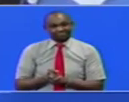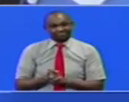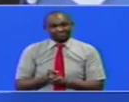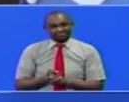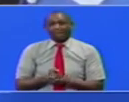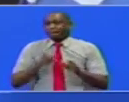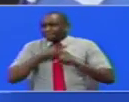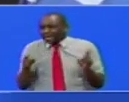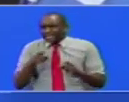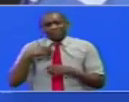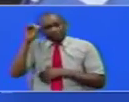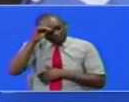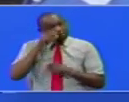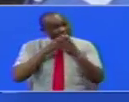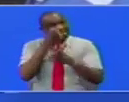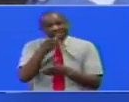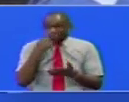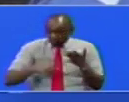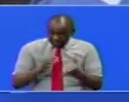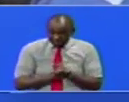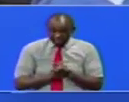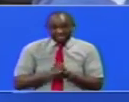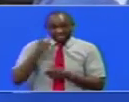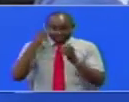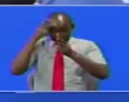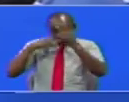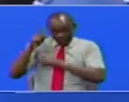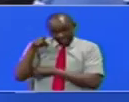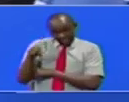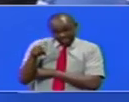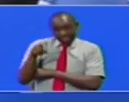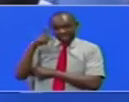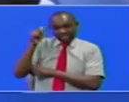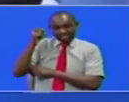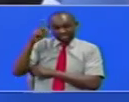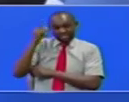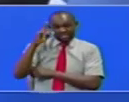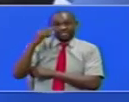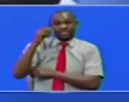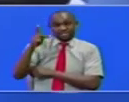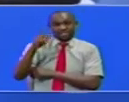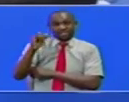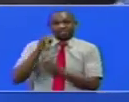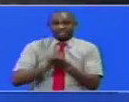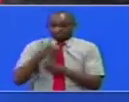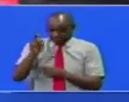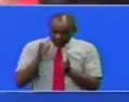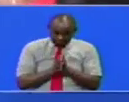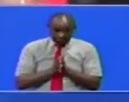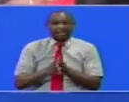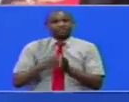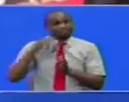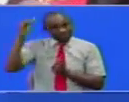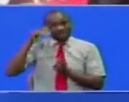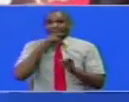2013. But some opinion leaders in the county, such as Professor Isaiah Kindiki, the elder brother to Senate Majority